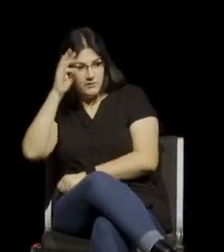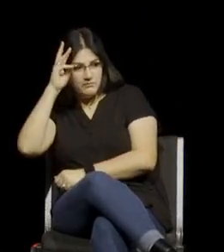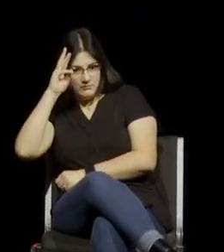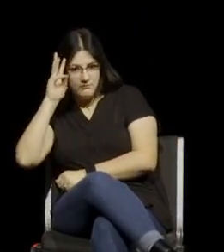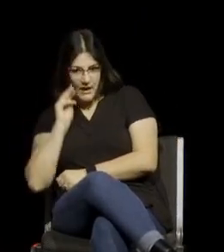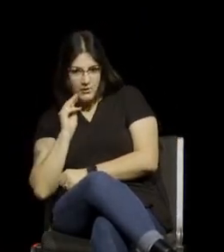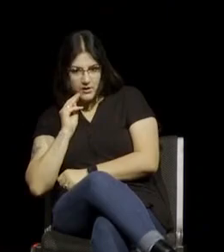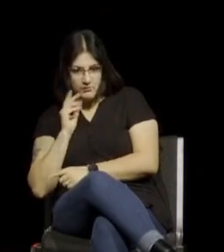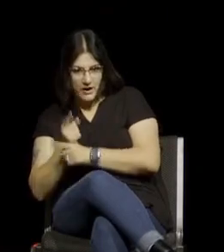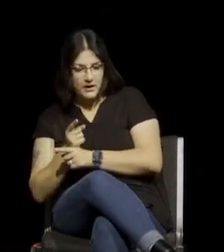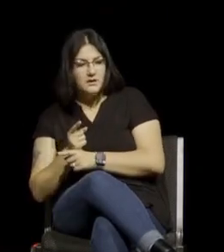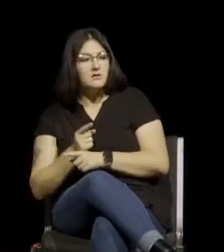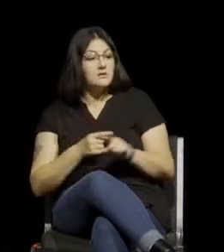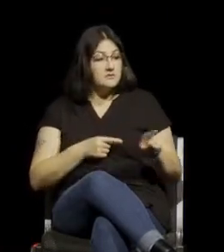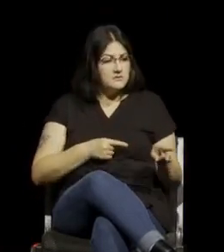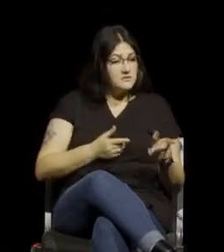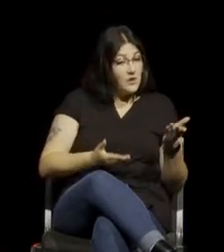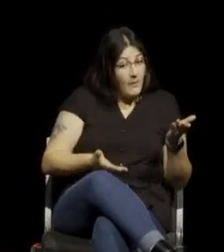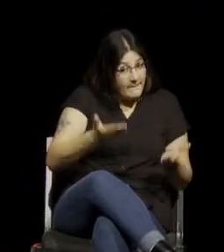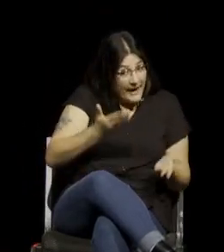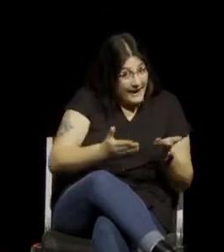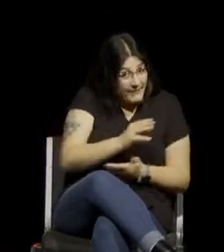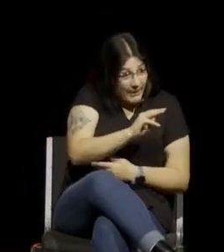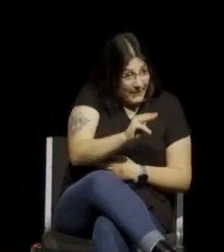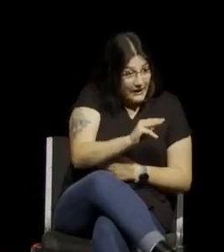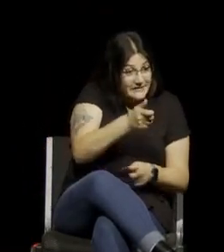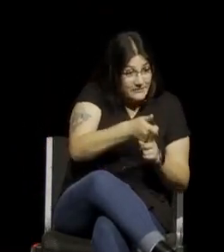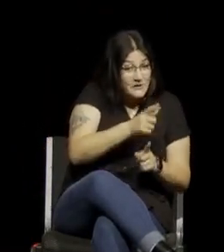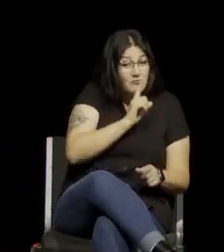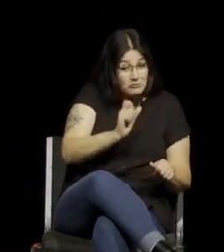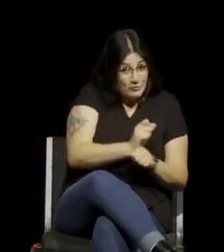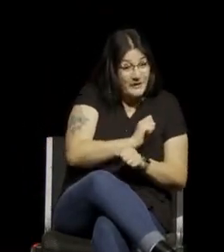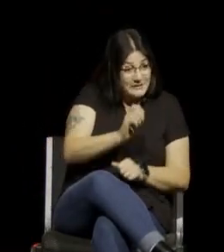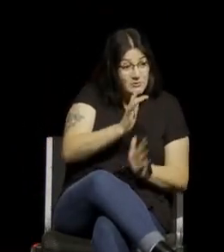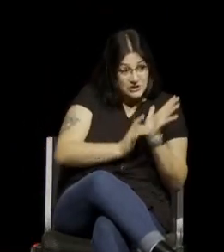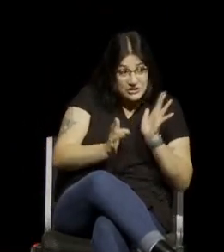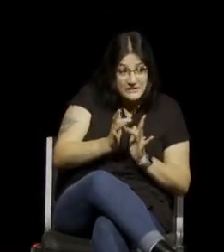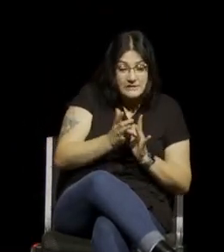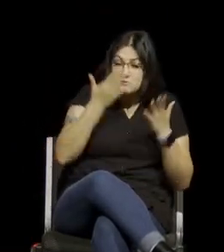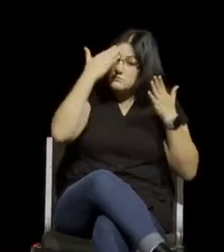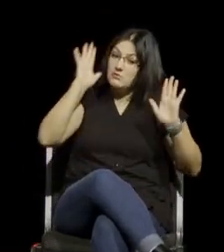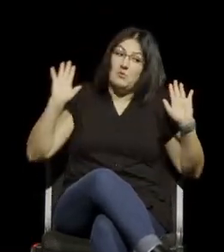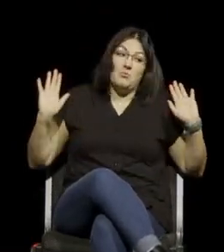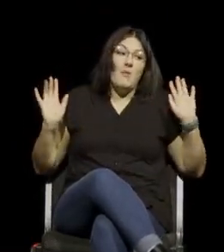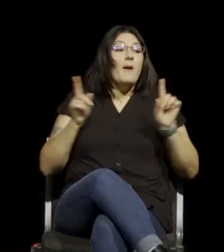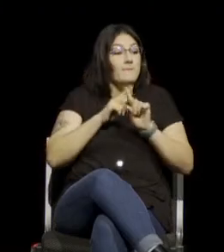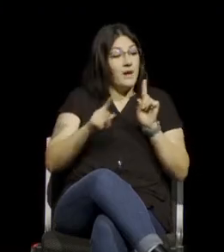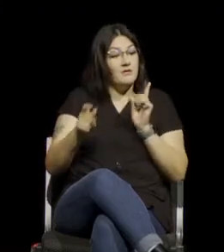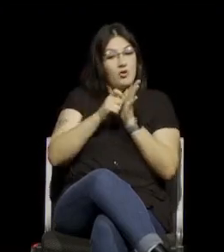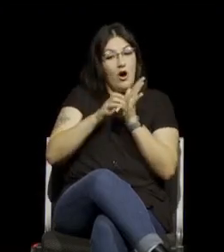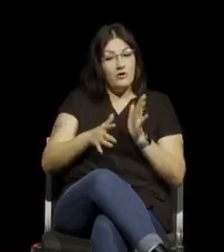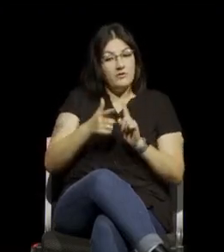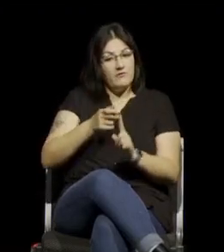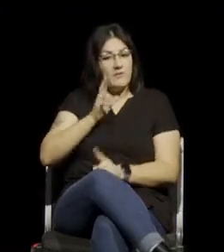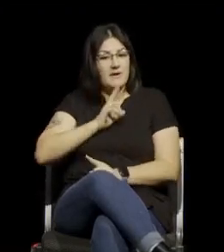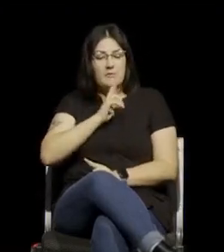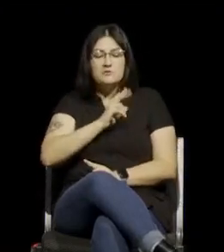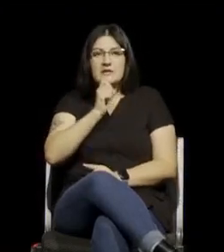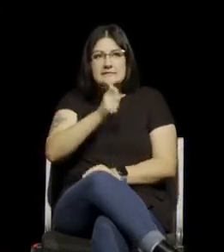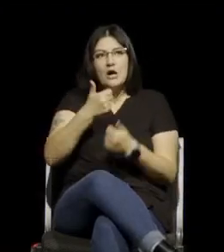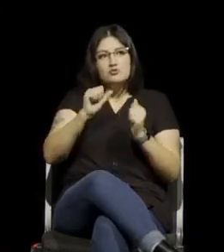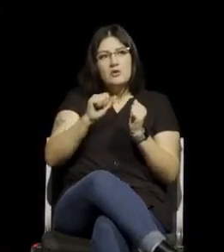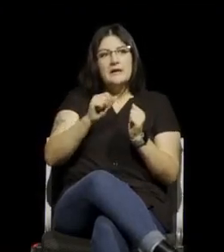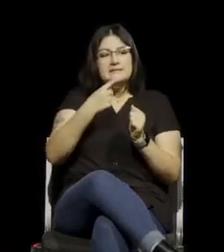book of Matthew. And so maybe Melchizedek was Jesus himself, but ultimately the author of Hebrews is not necessarily trying to define